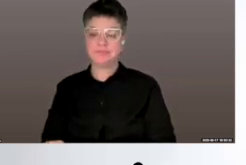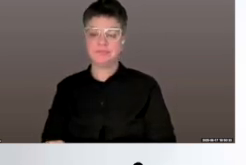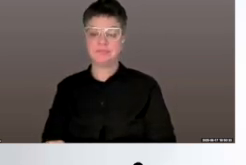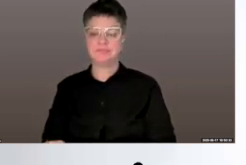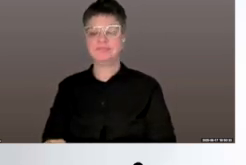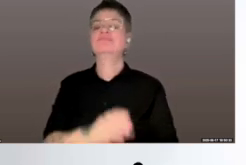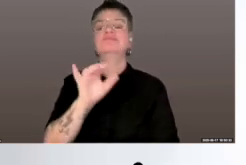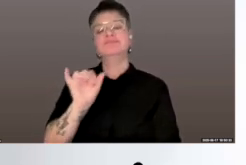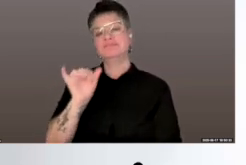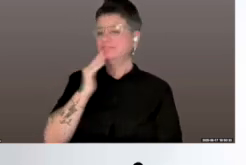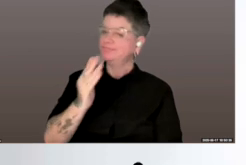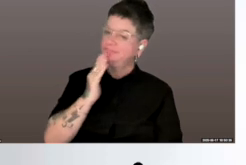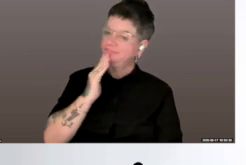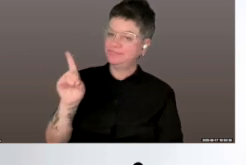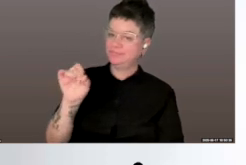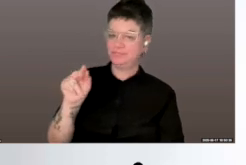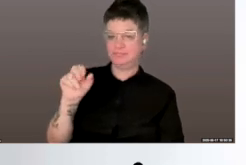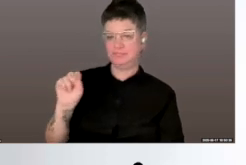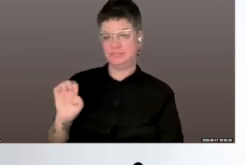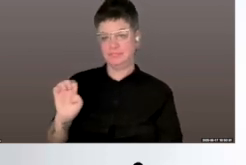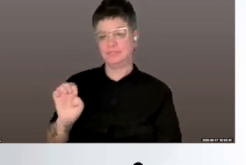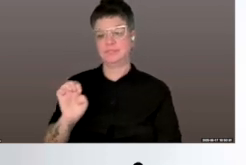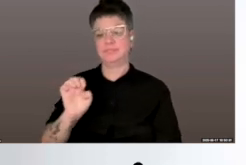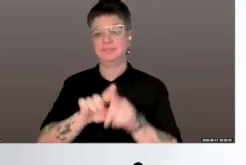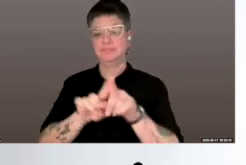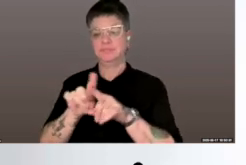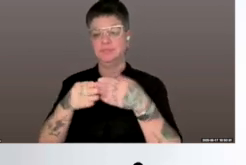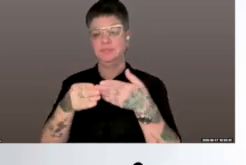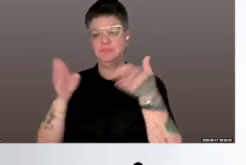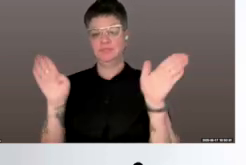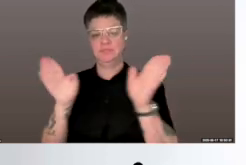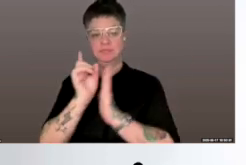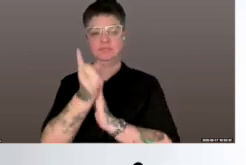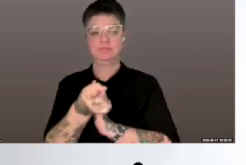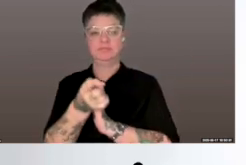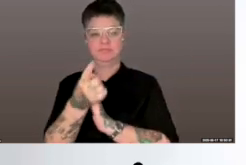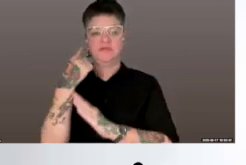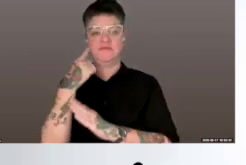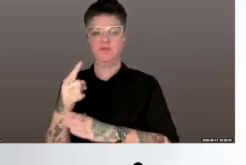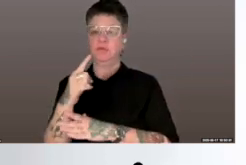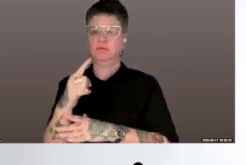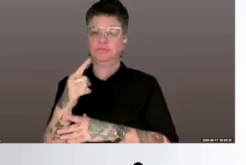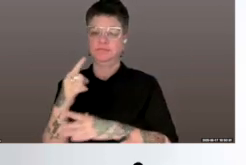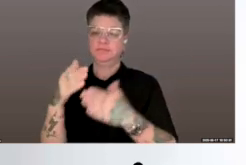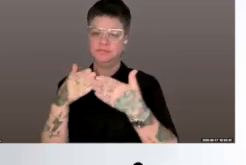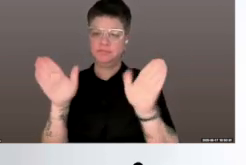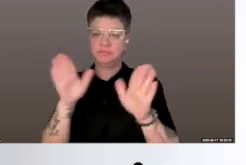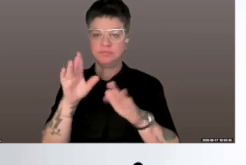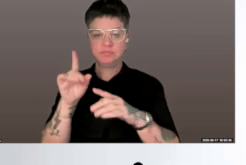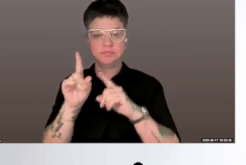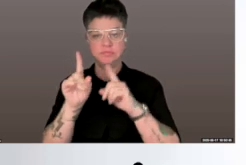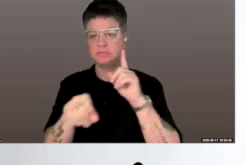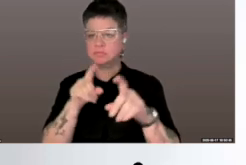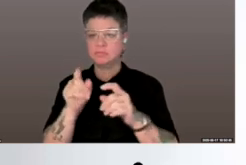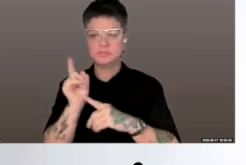Okay. Looks like right now there's no raised hands, and it looks like there hasn't been any questions emailed either.